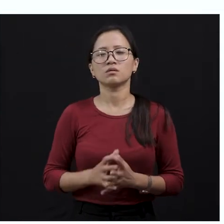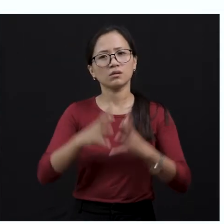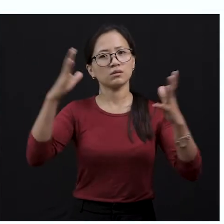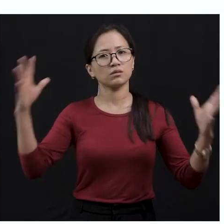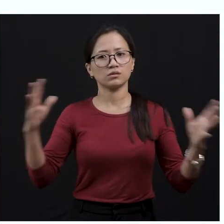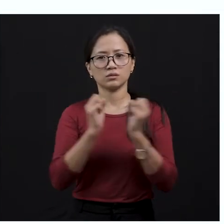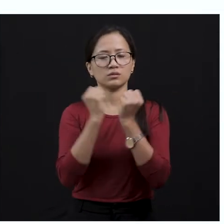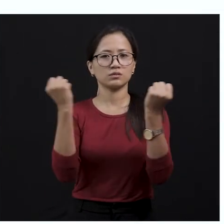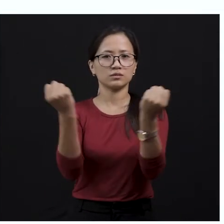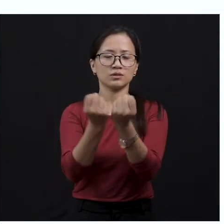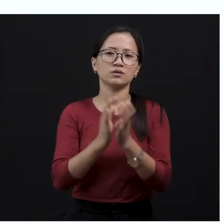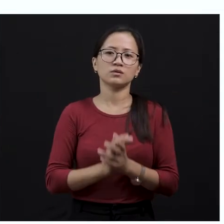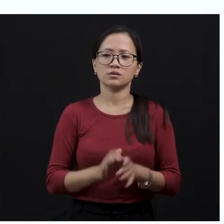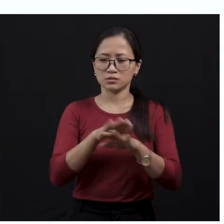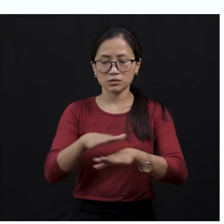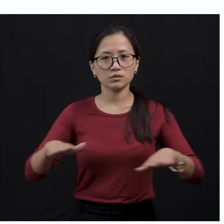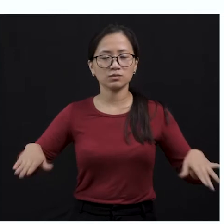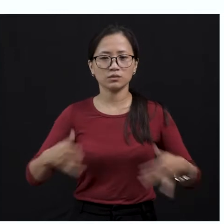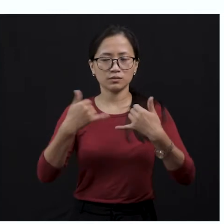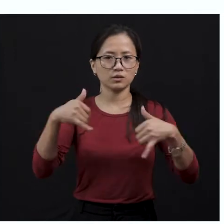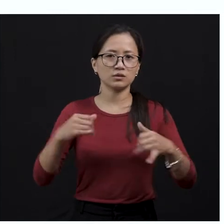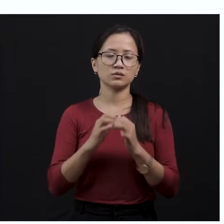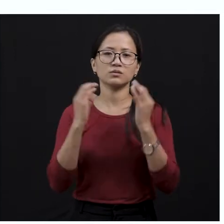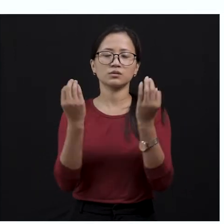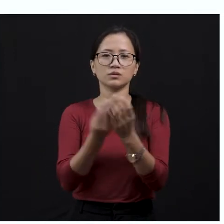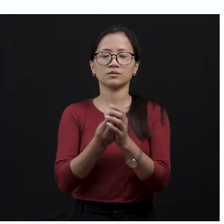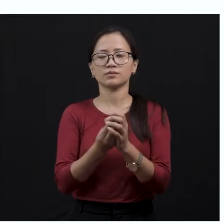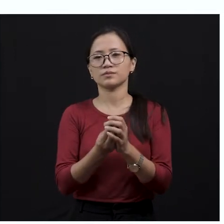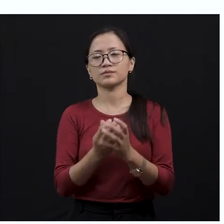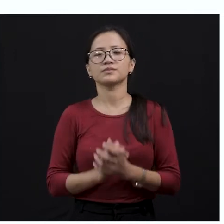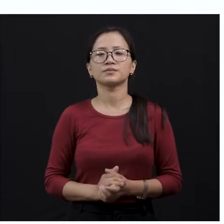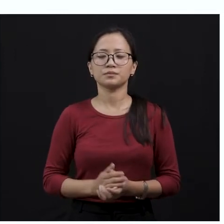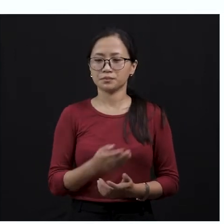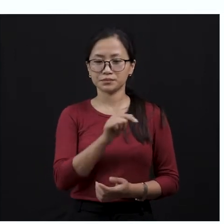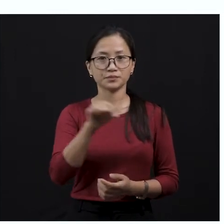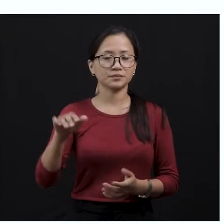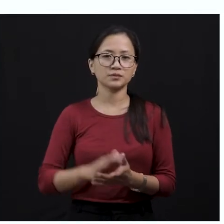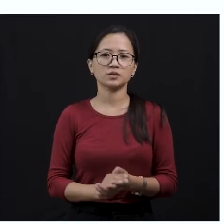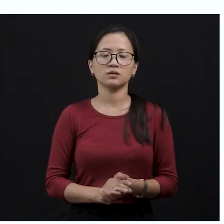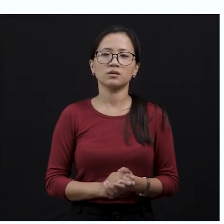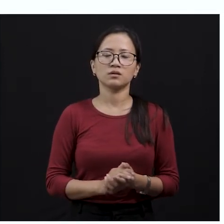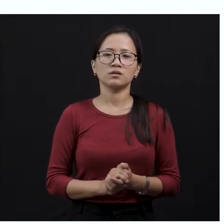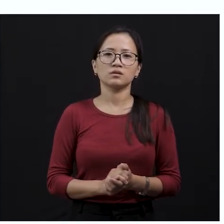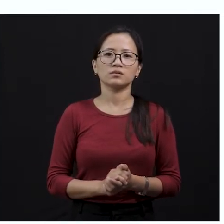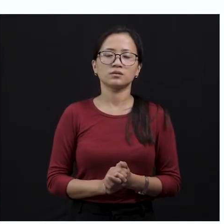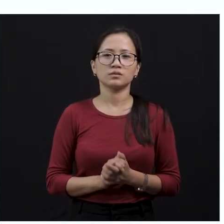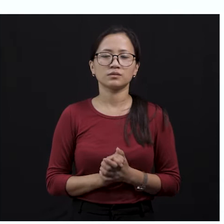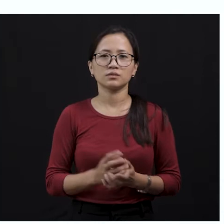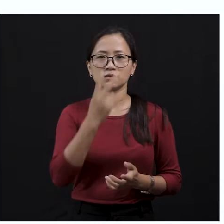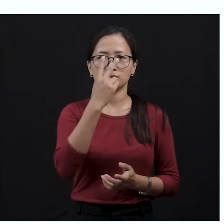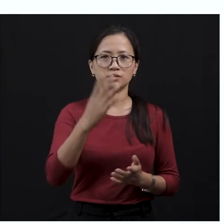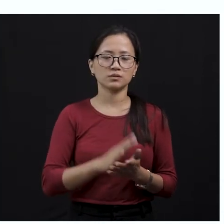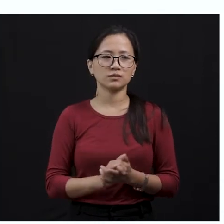large society and the children they used to play together, right? So these are the evidences. Okay, so we